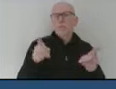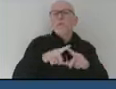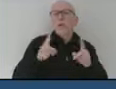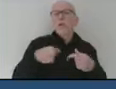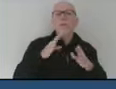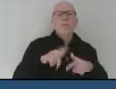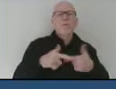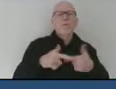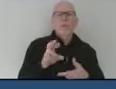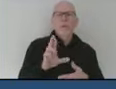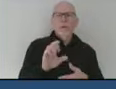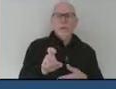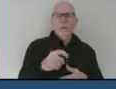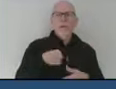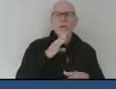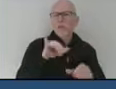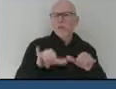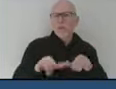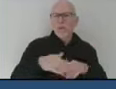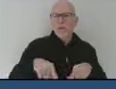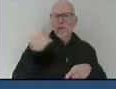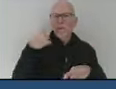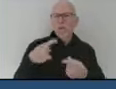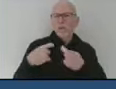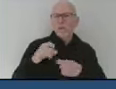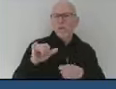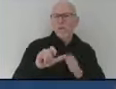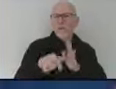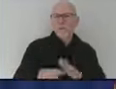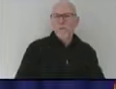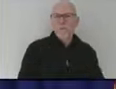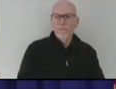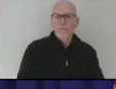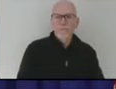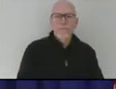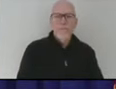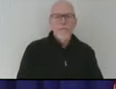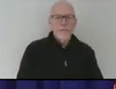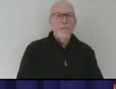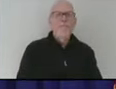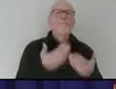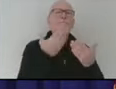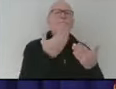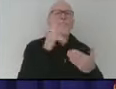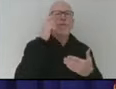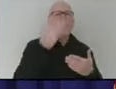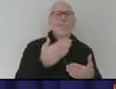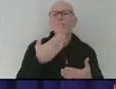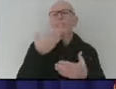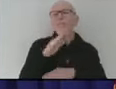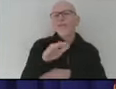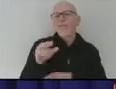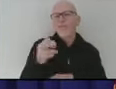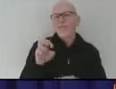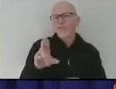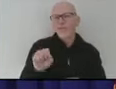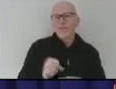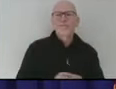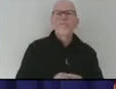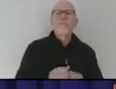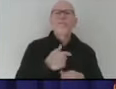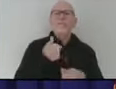I'll stay on the line until we get to the Q&A portion. Thank you, Governor. Good afternoon, Hoosiers. We're sending